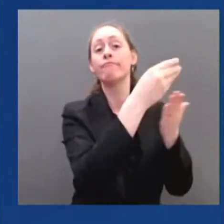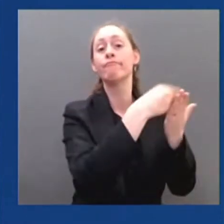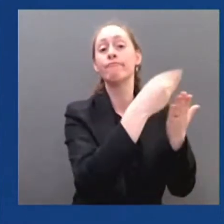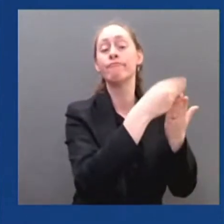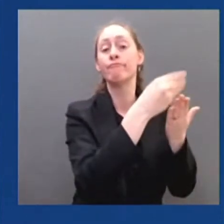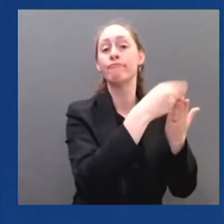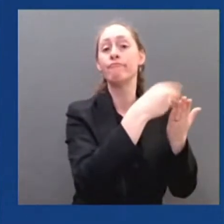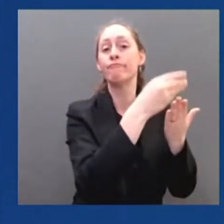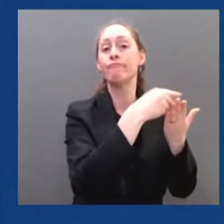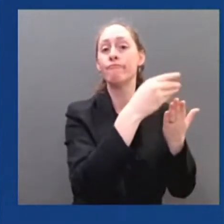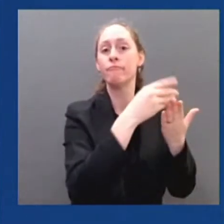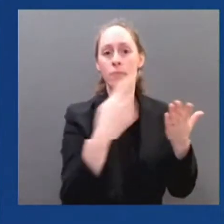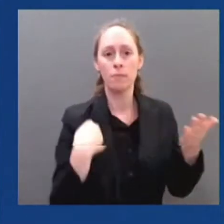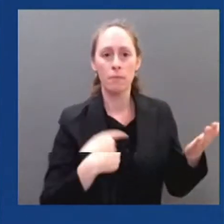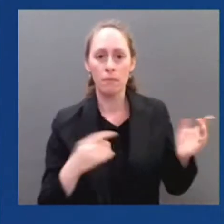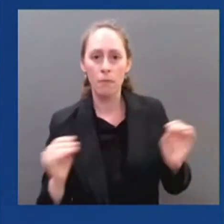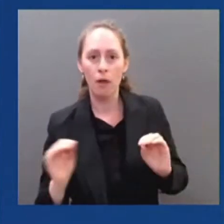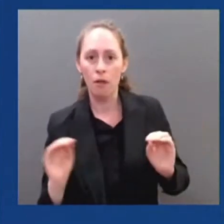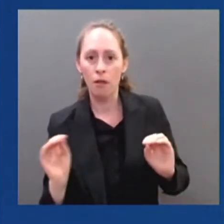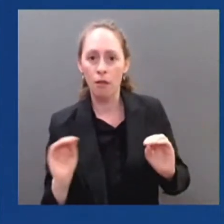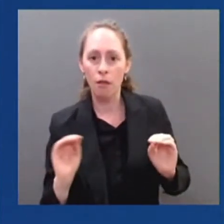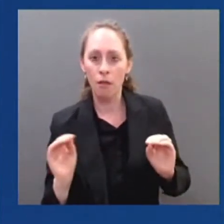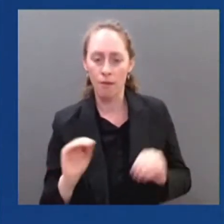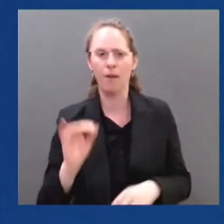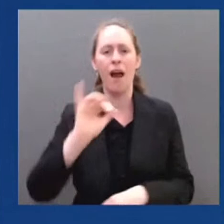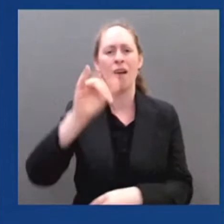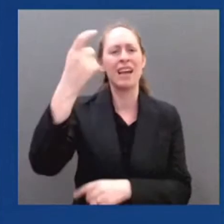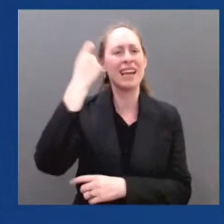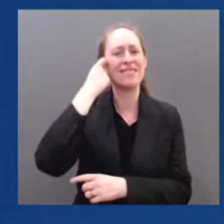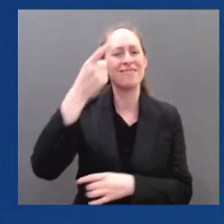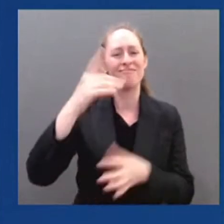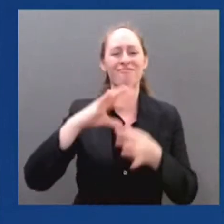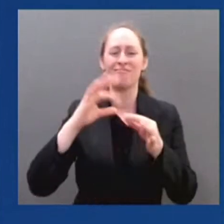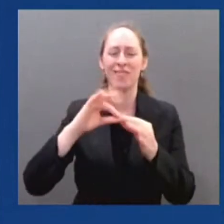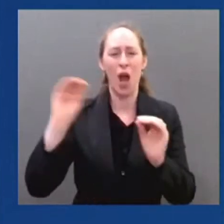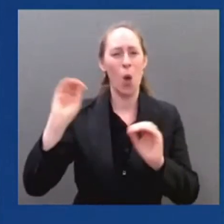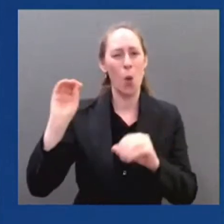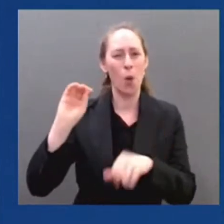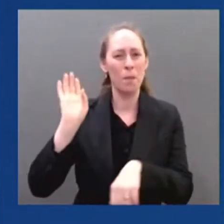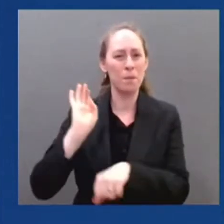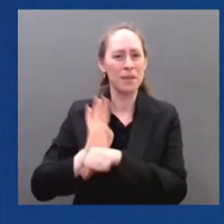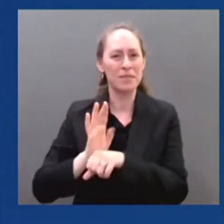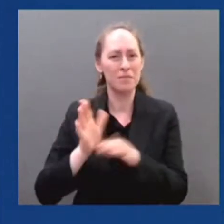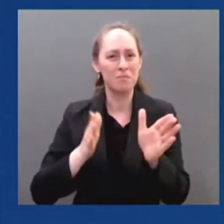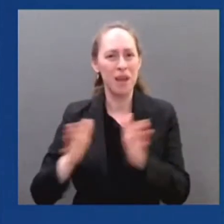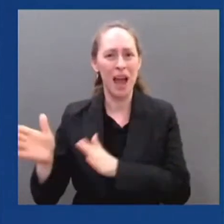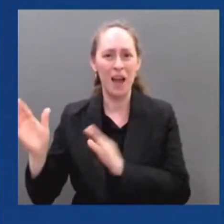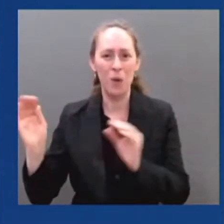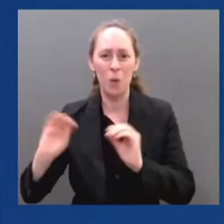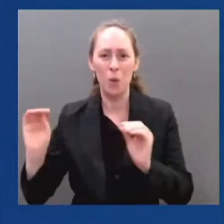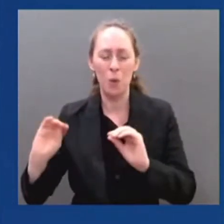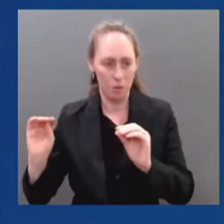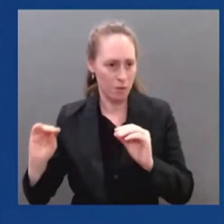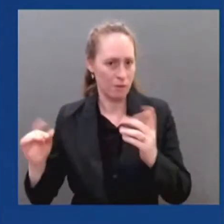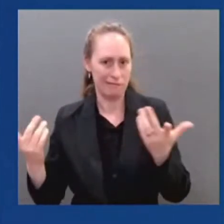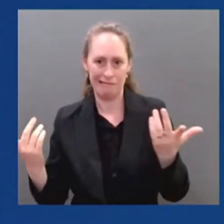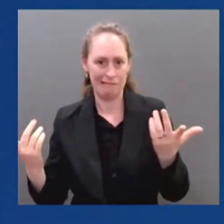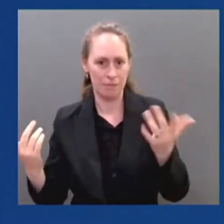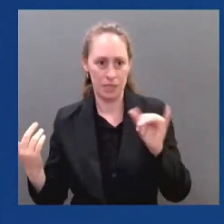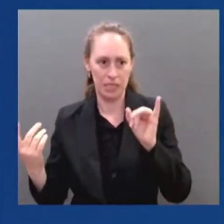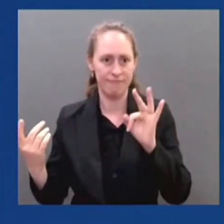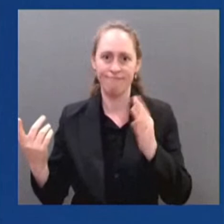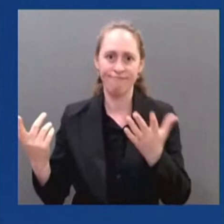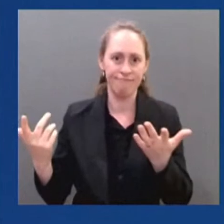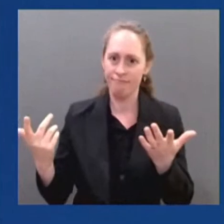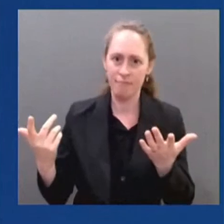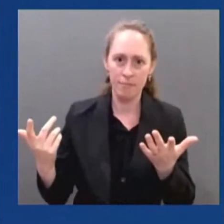plan in place for the fall. So if the U.S. doesn't have money to provide free vaccines for populations that aren't high risk,